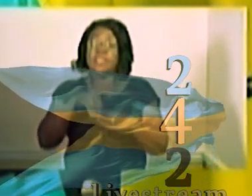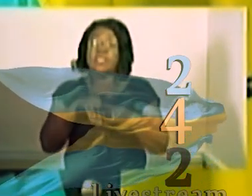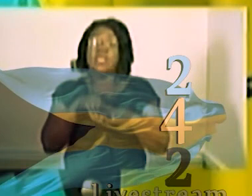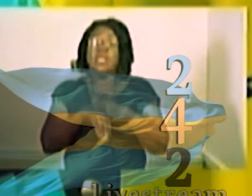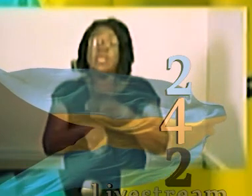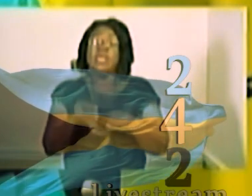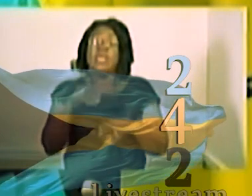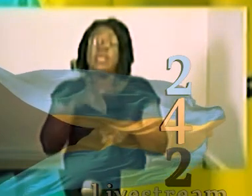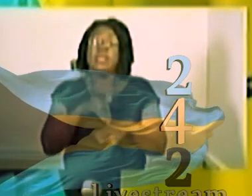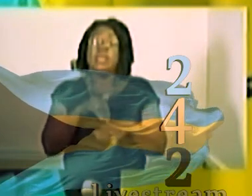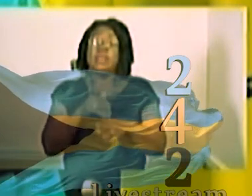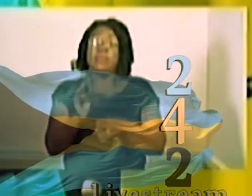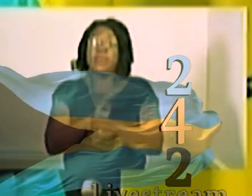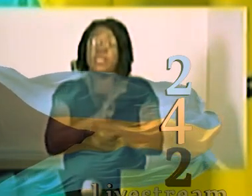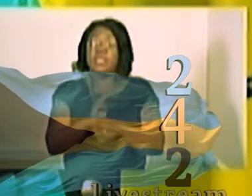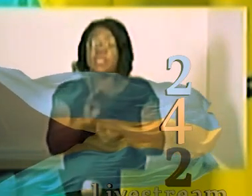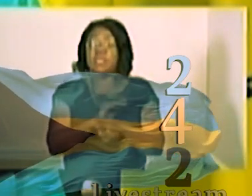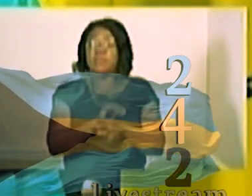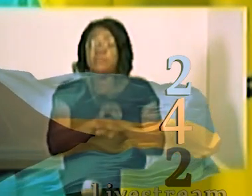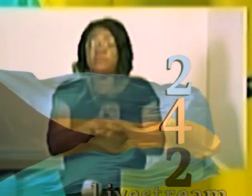for specific industries.